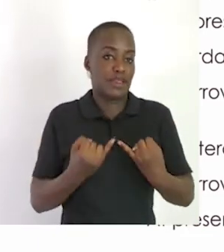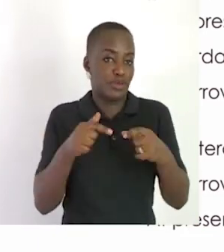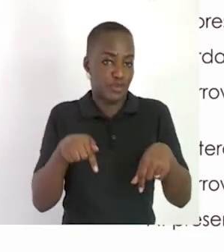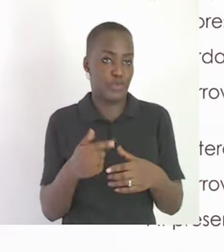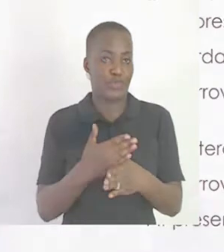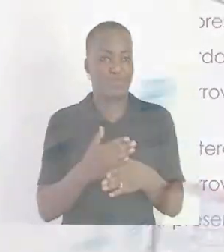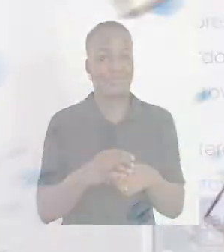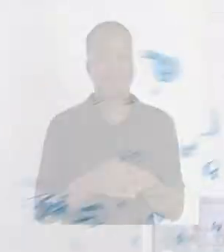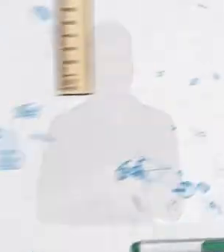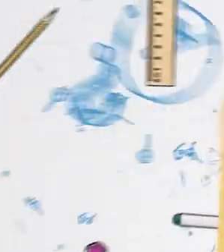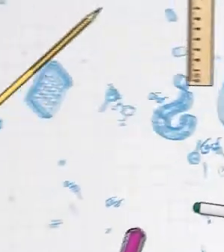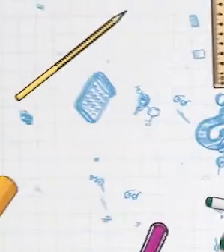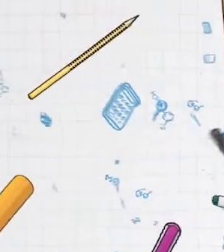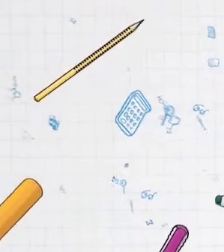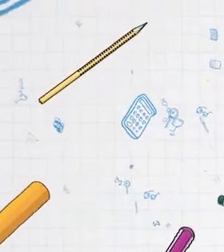exercise.